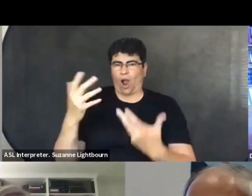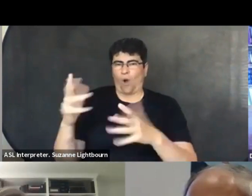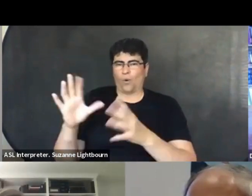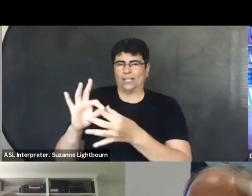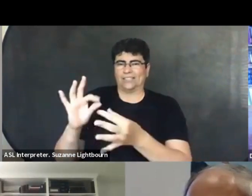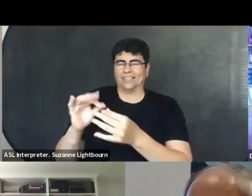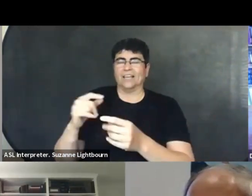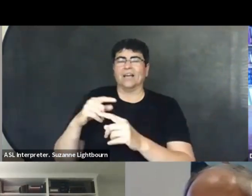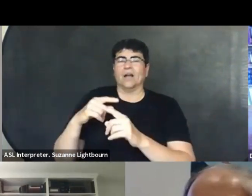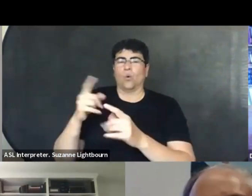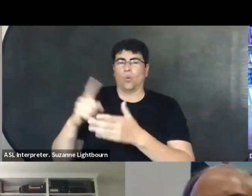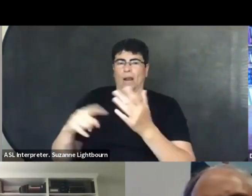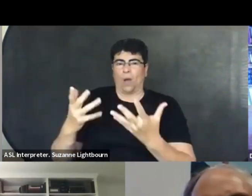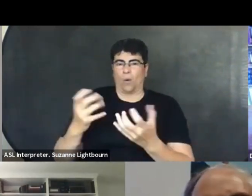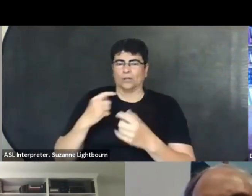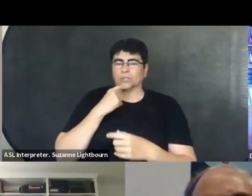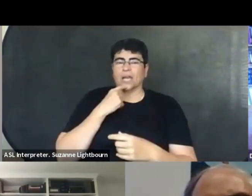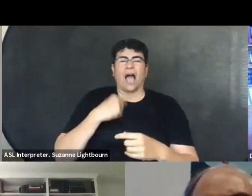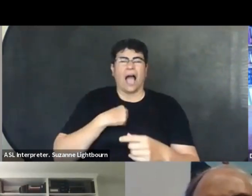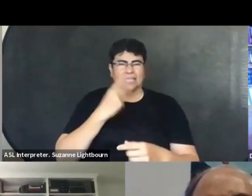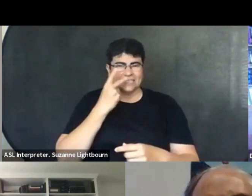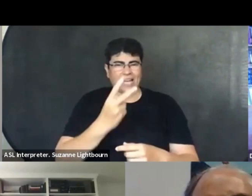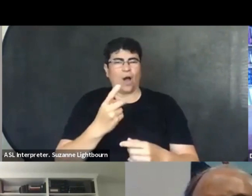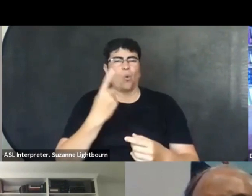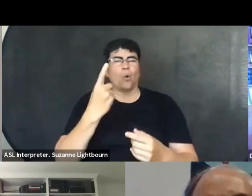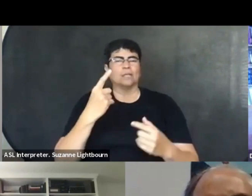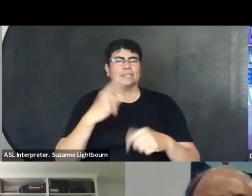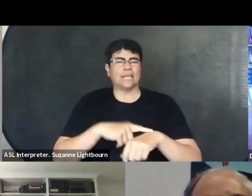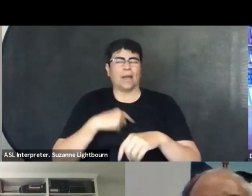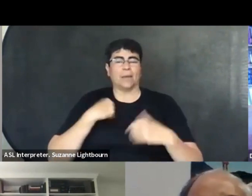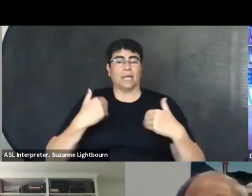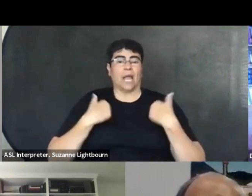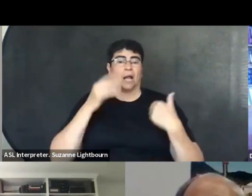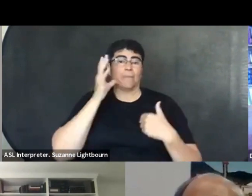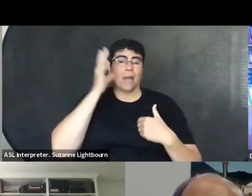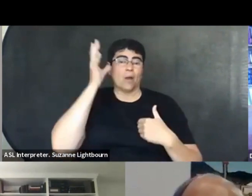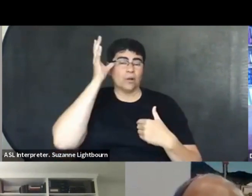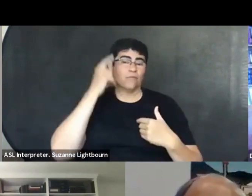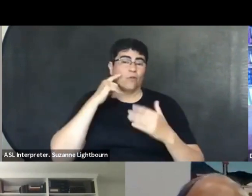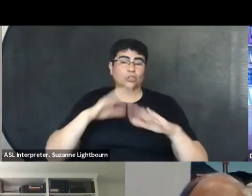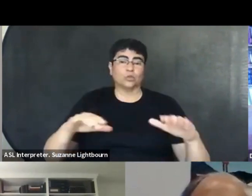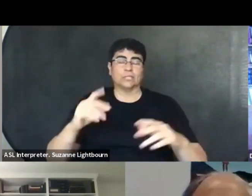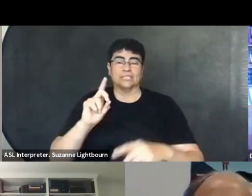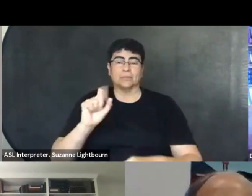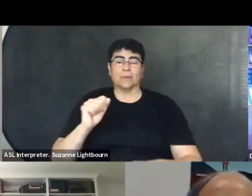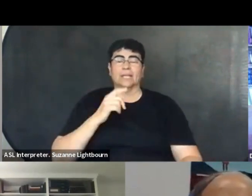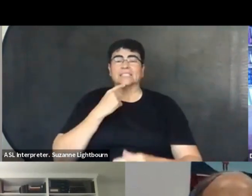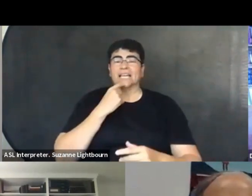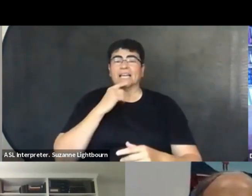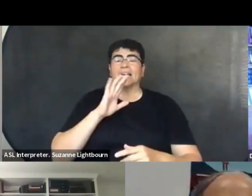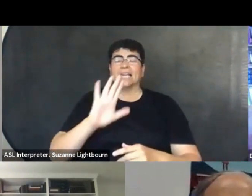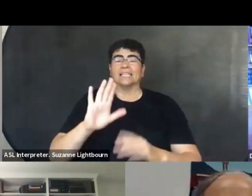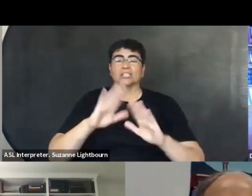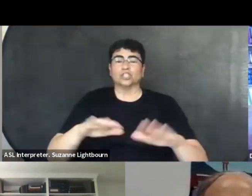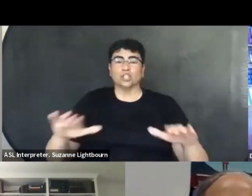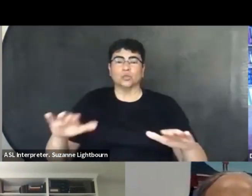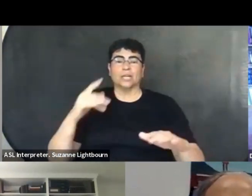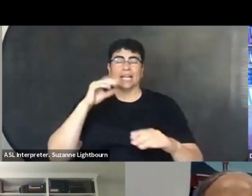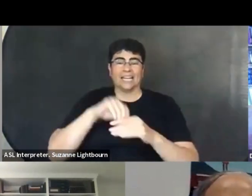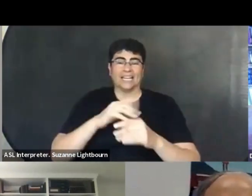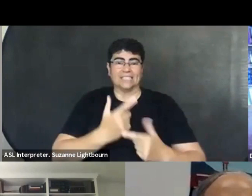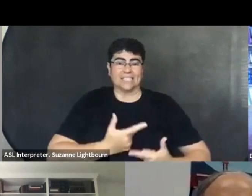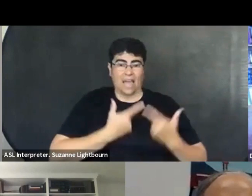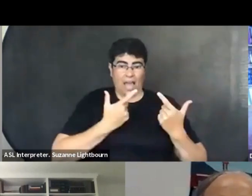a parent of a young child with a disability say, the children in his life today are going to be the adults in his